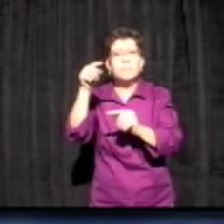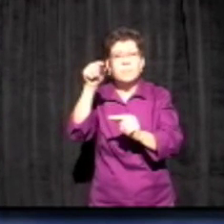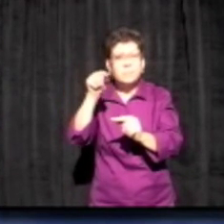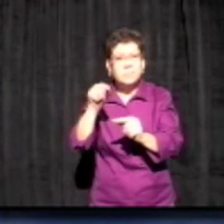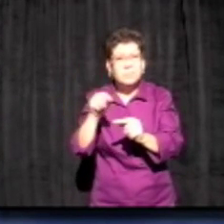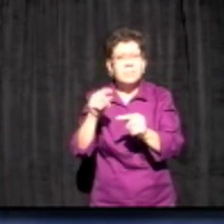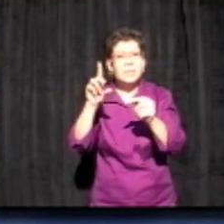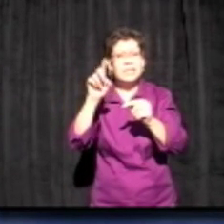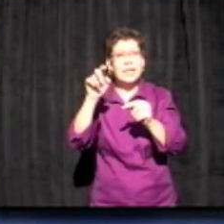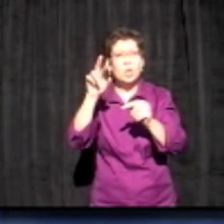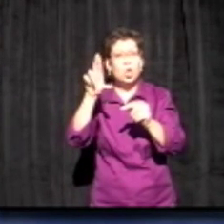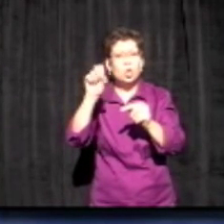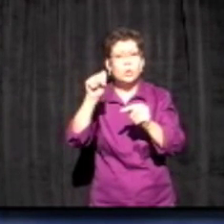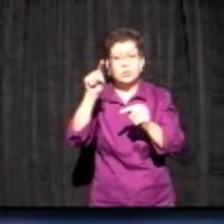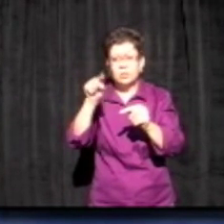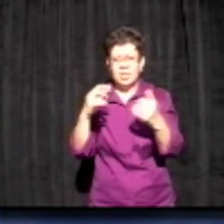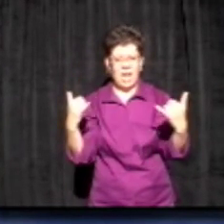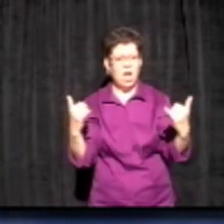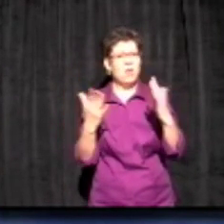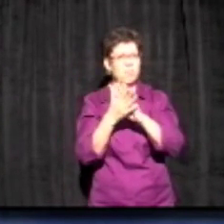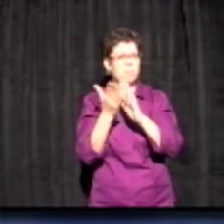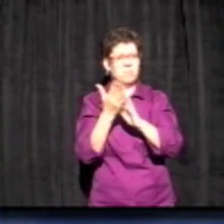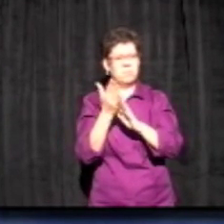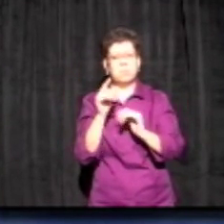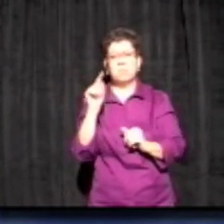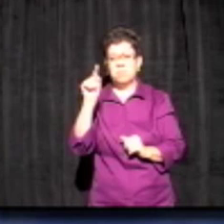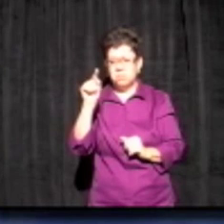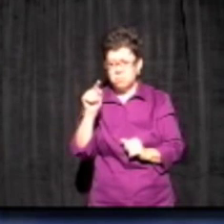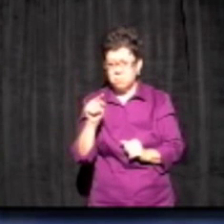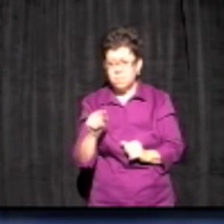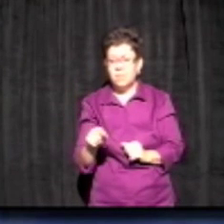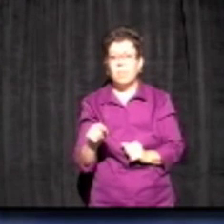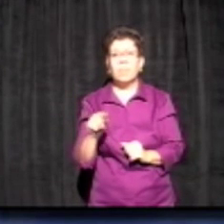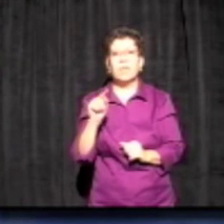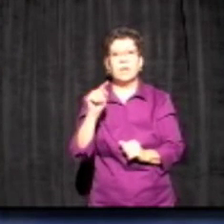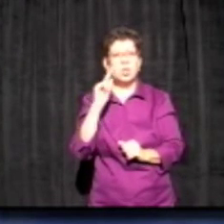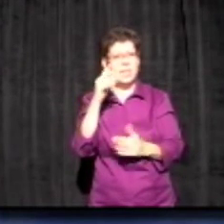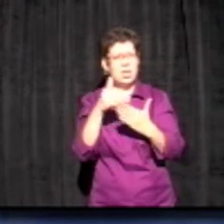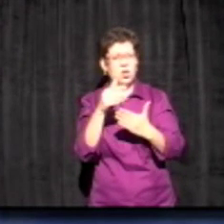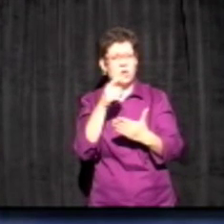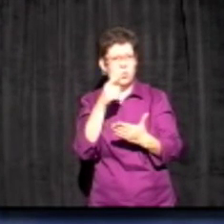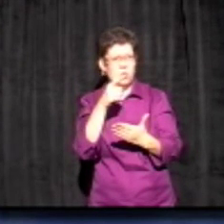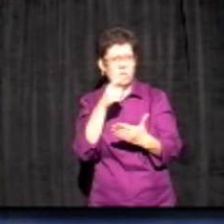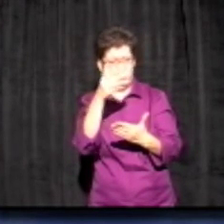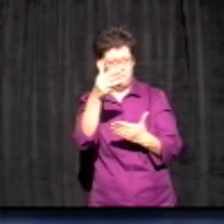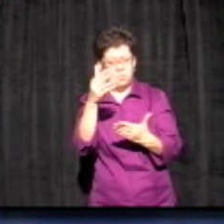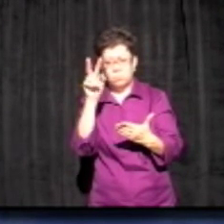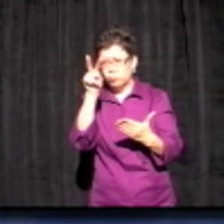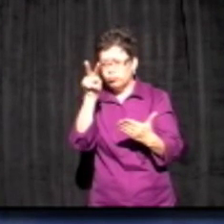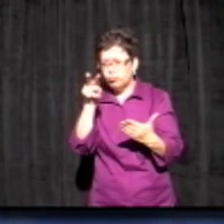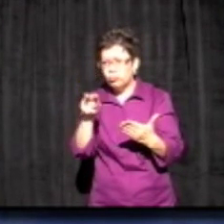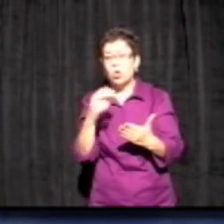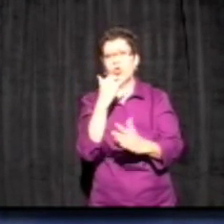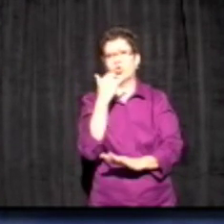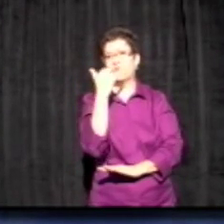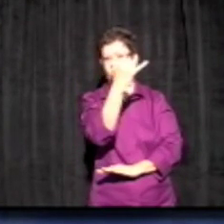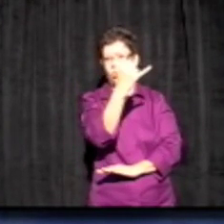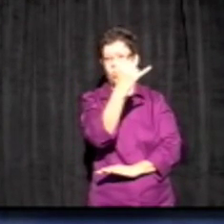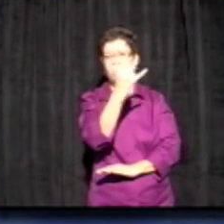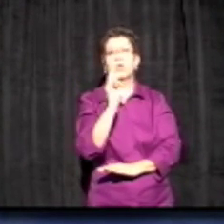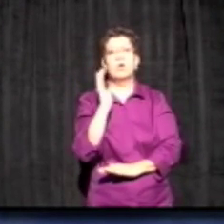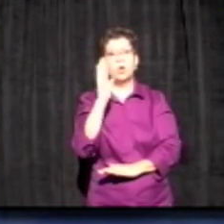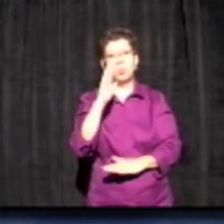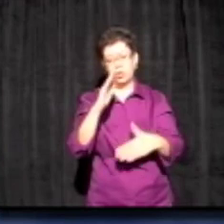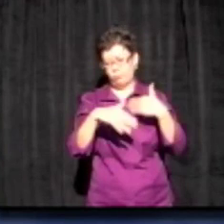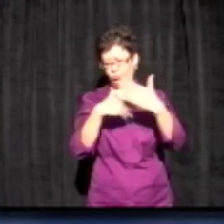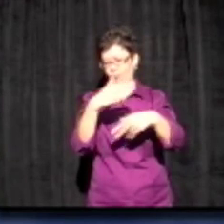list of dealers that are operational, and you'll find the dealer nearest you. Give them a call, and they can transact the